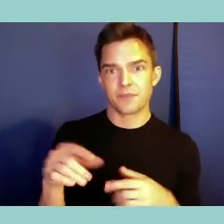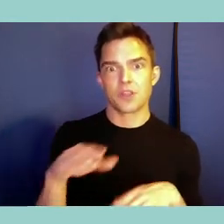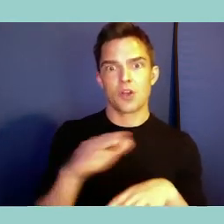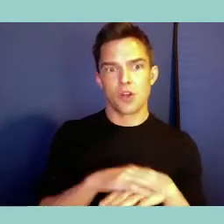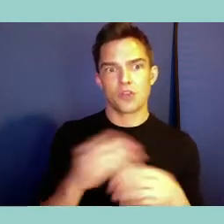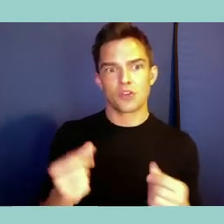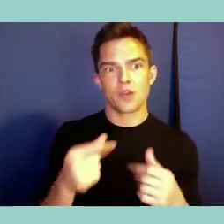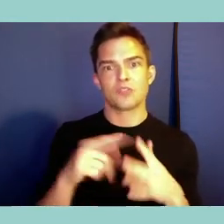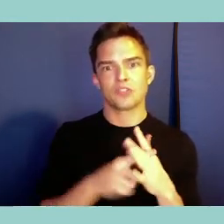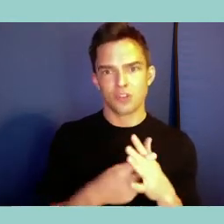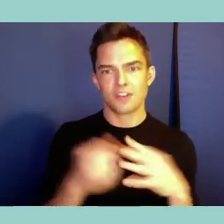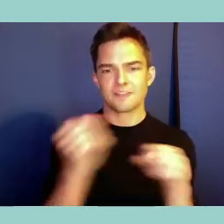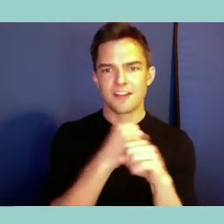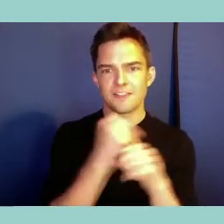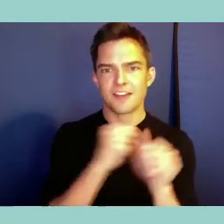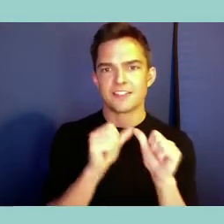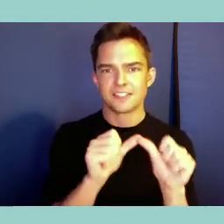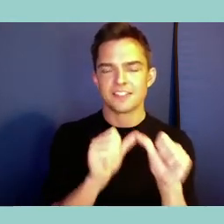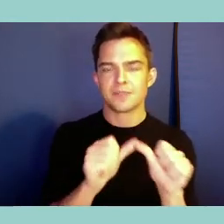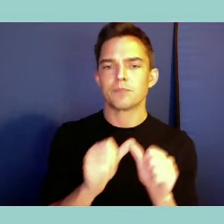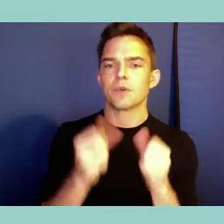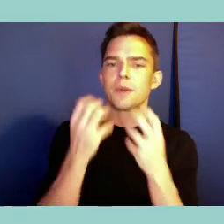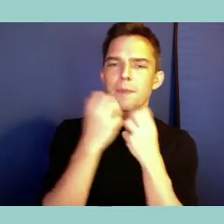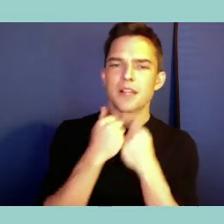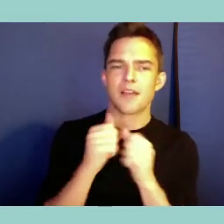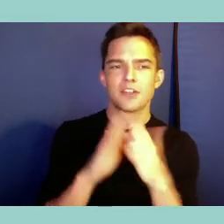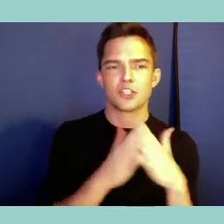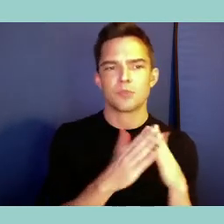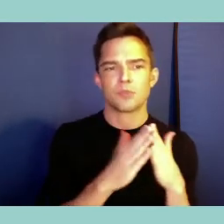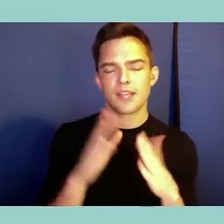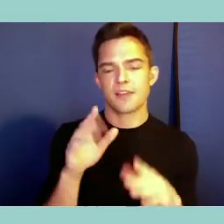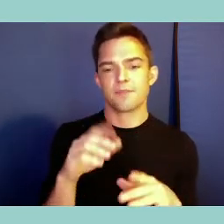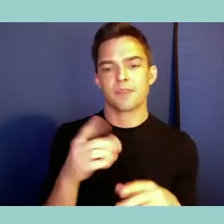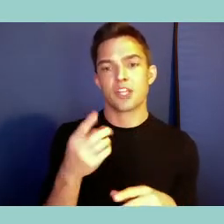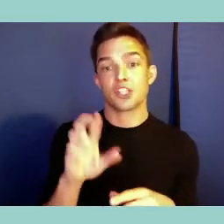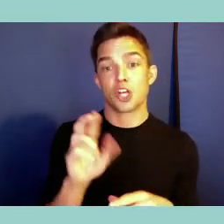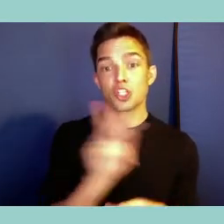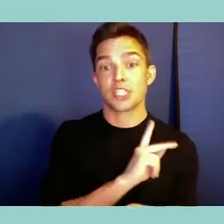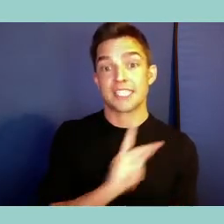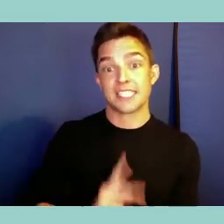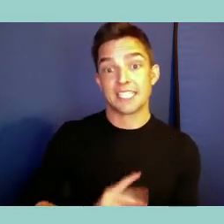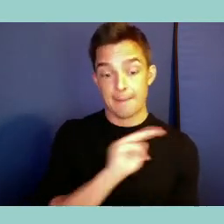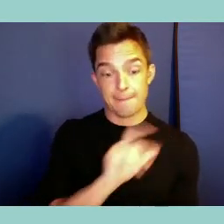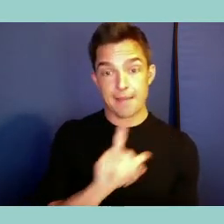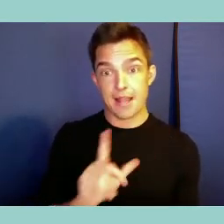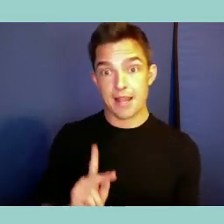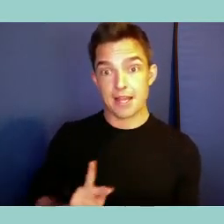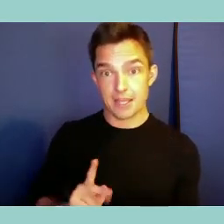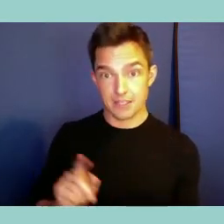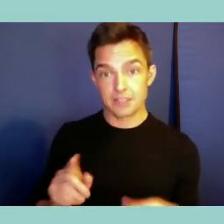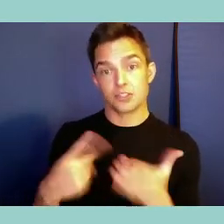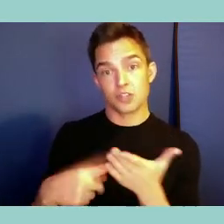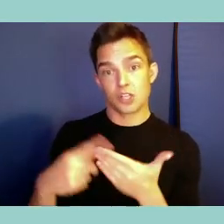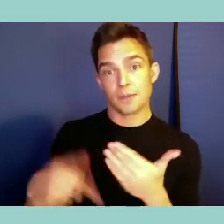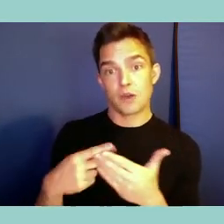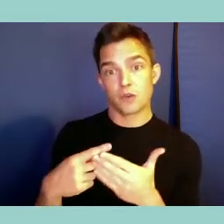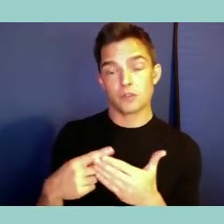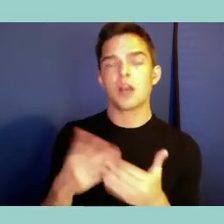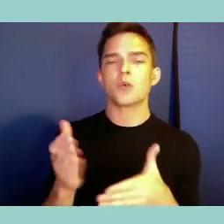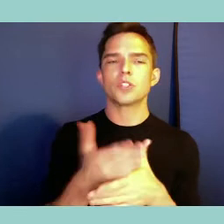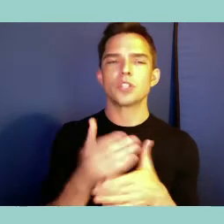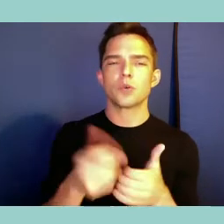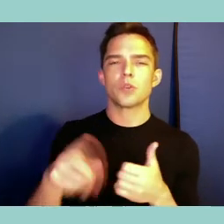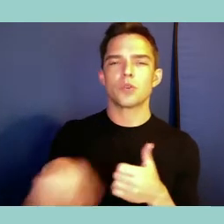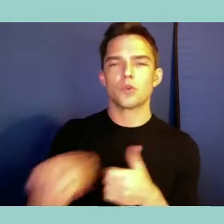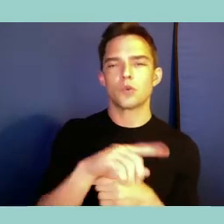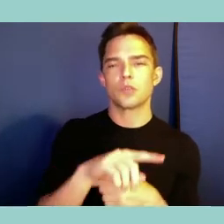on the ground and in the fight for permanent beloved community that Dr. King spoke about. I'd